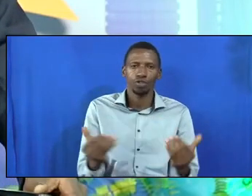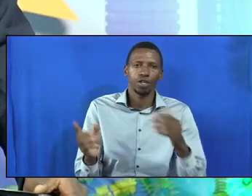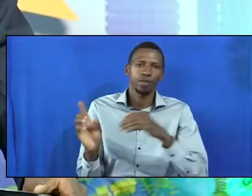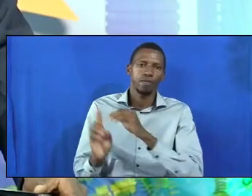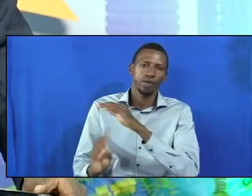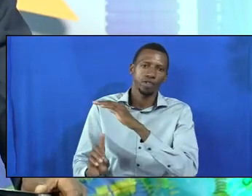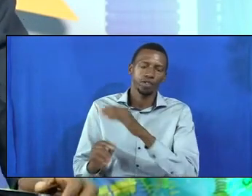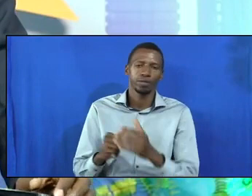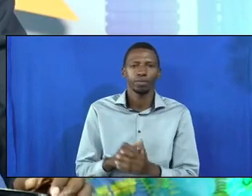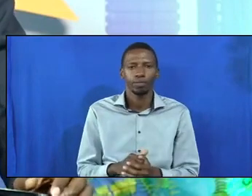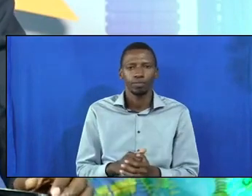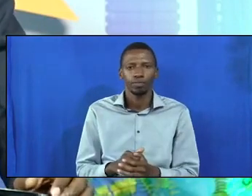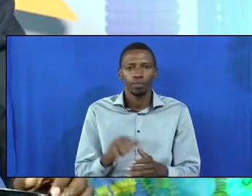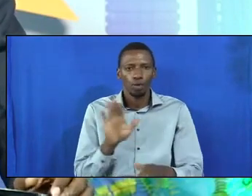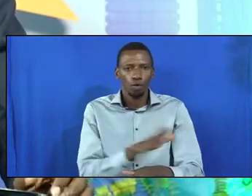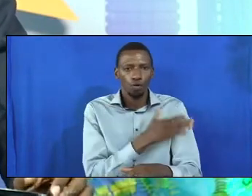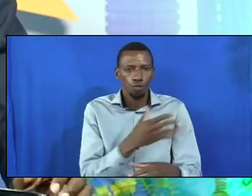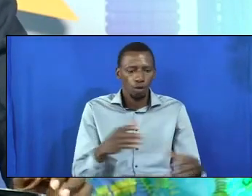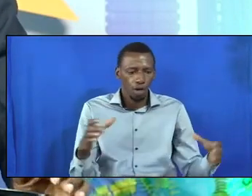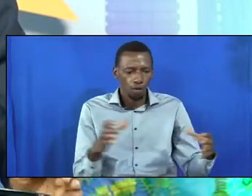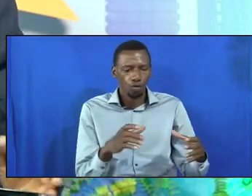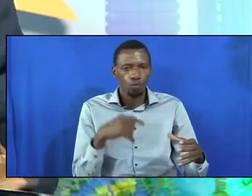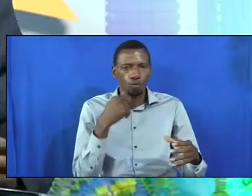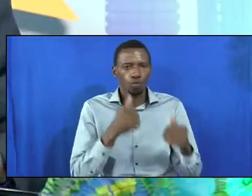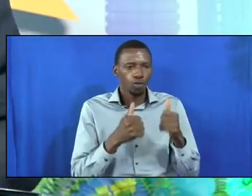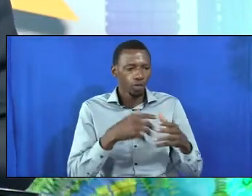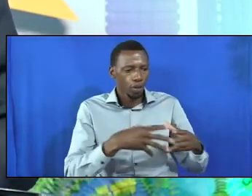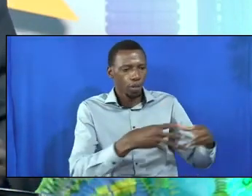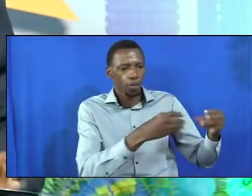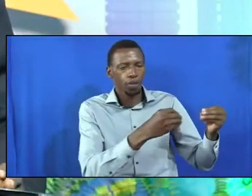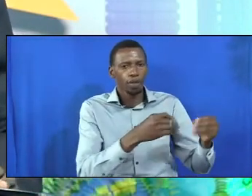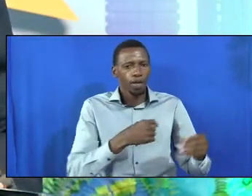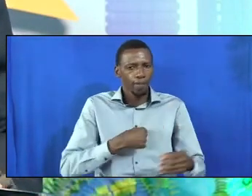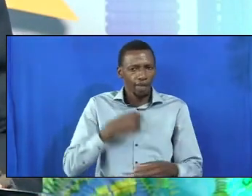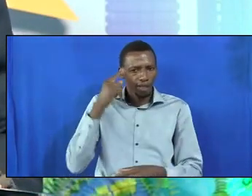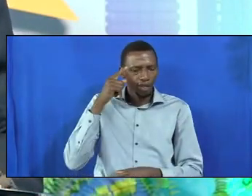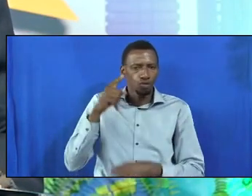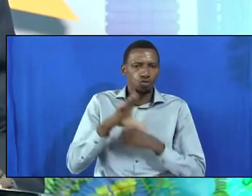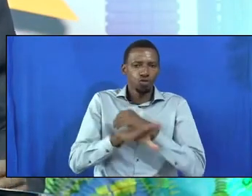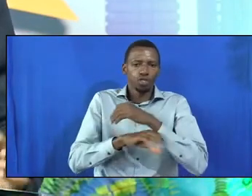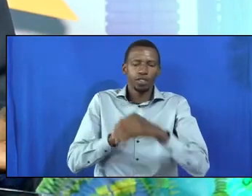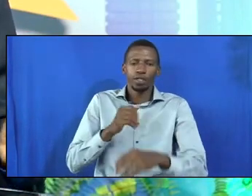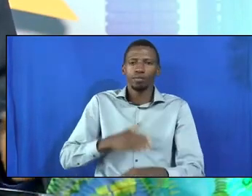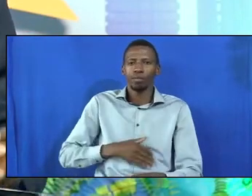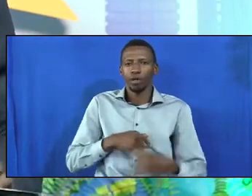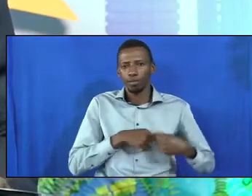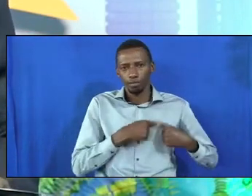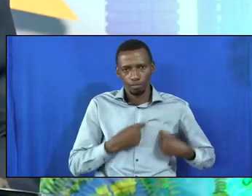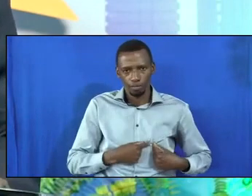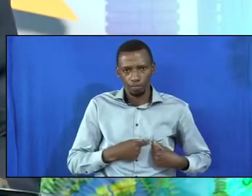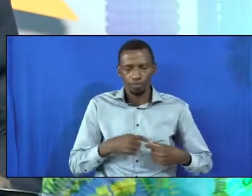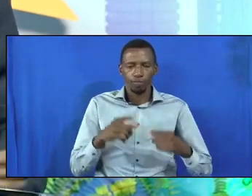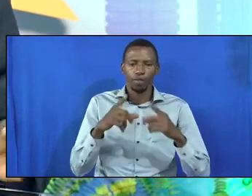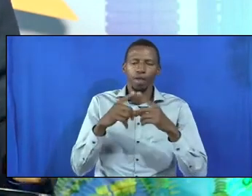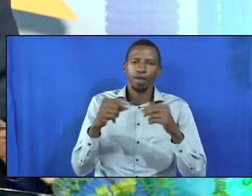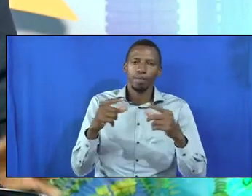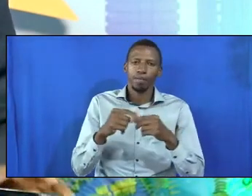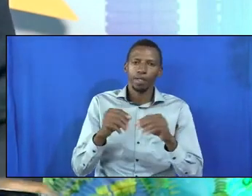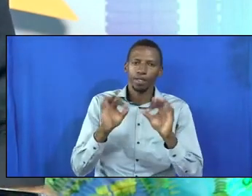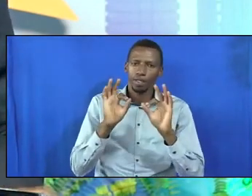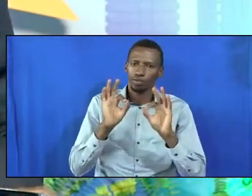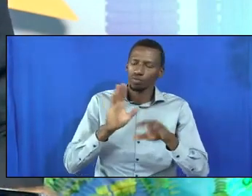The choir that just left here, I think you have stolen my heart. The message is good. It